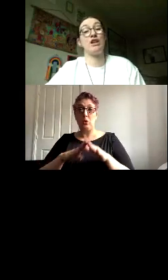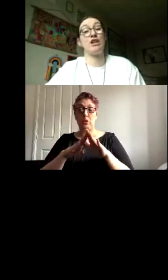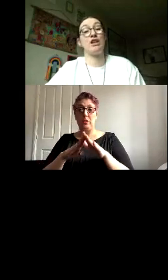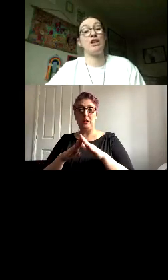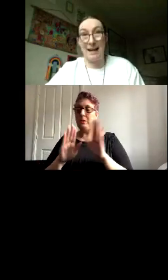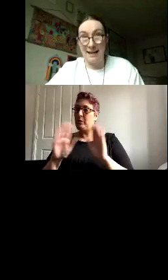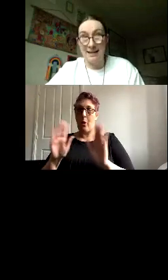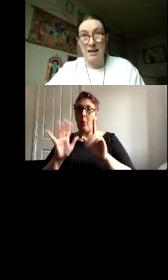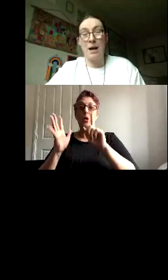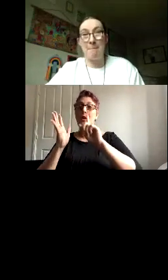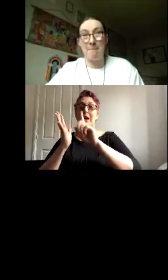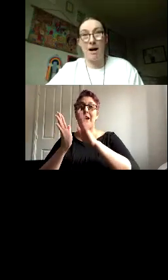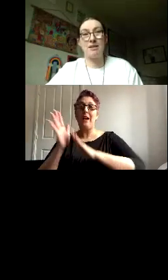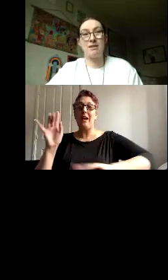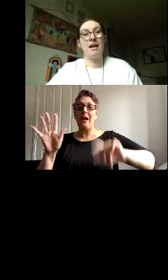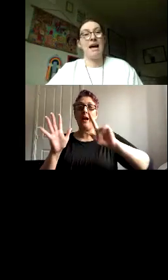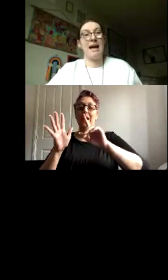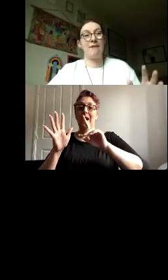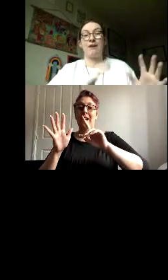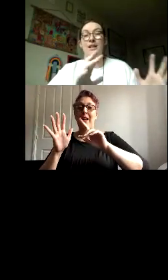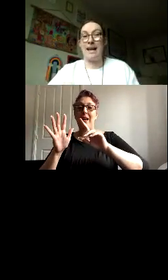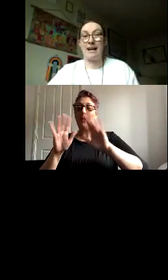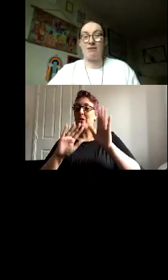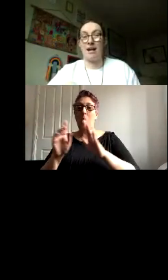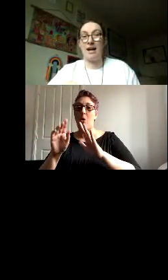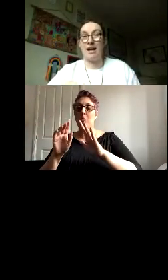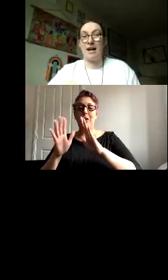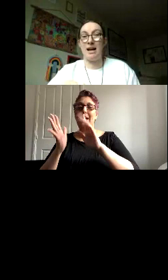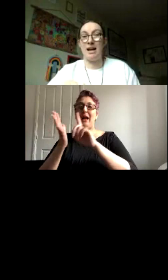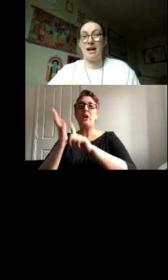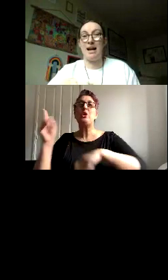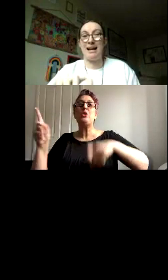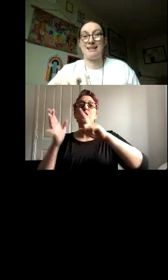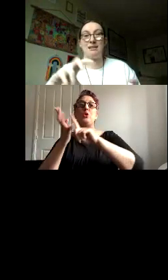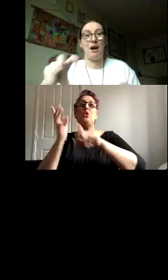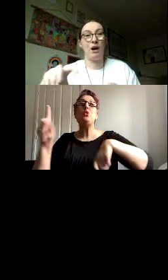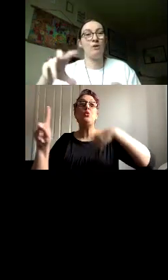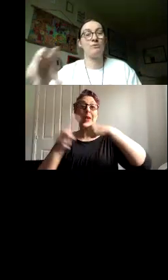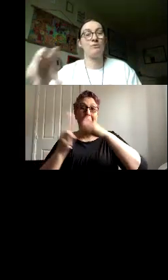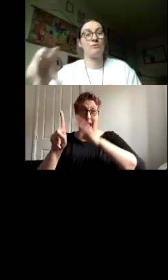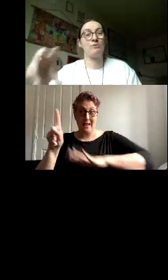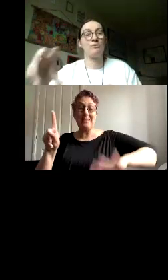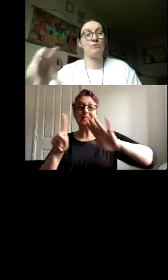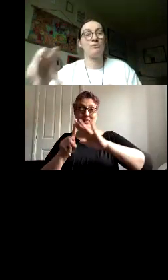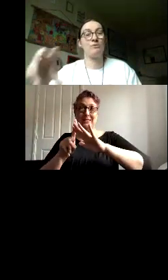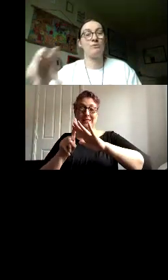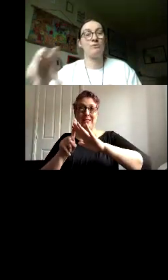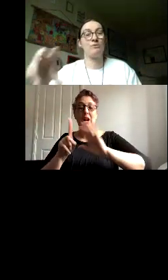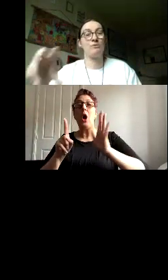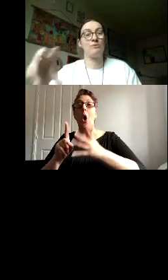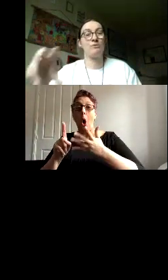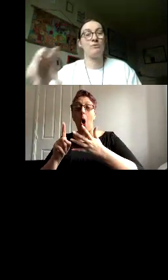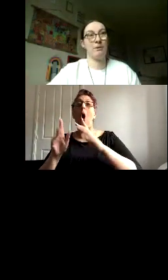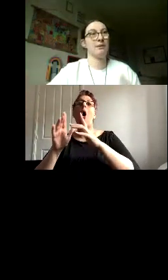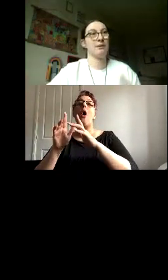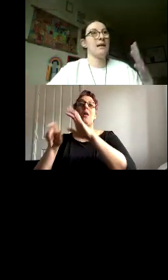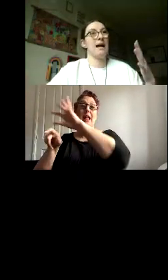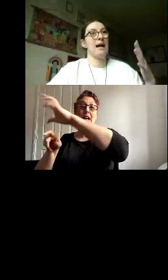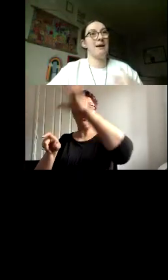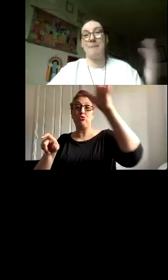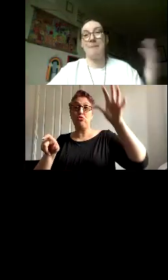UK, but every country and area has its own sign language. So for